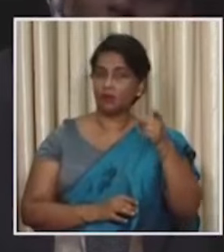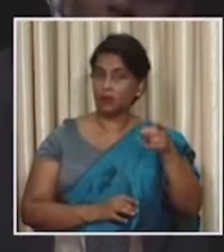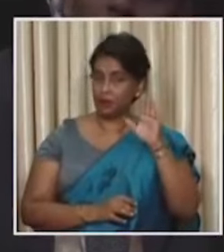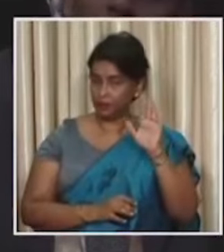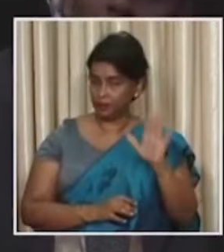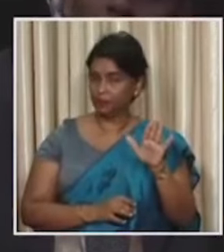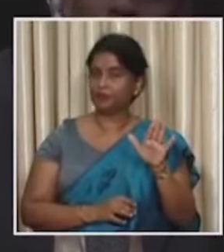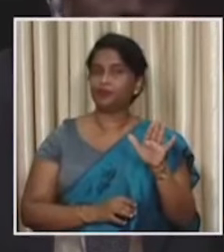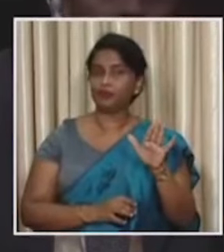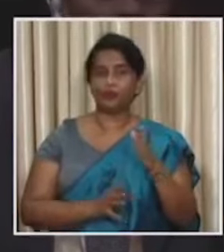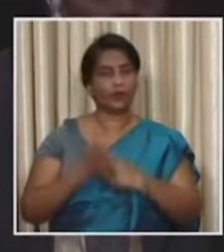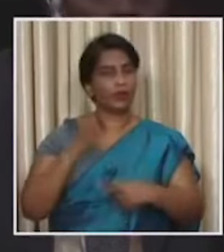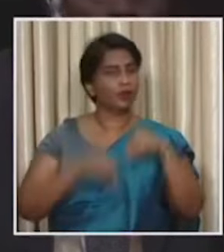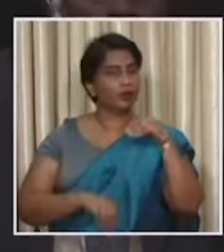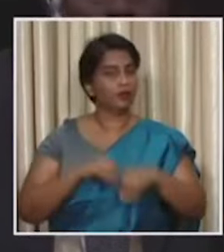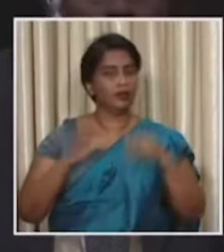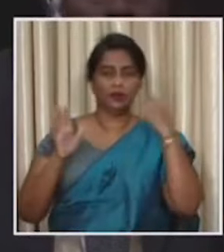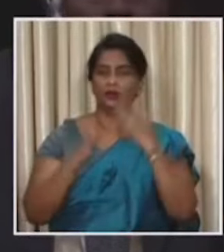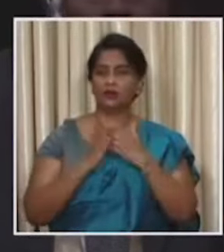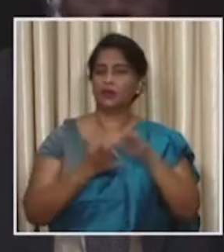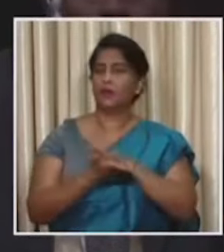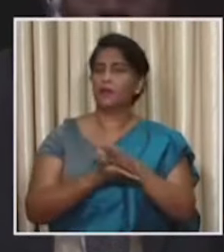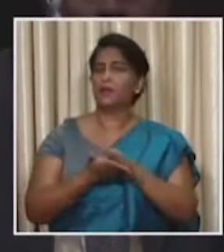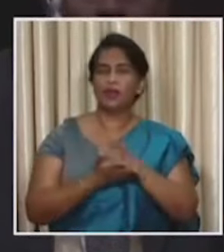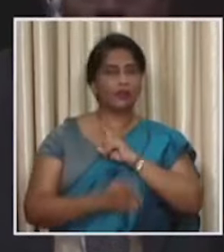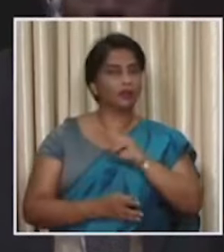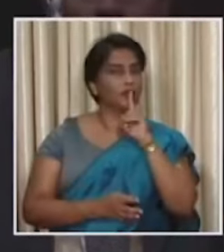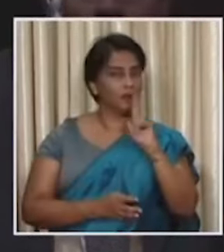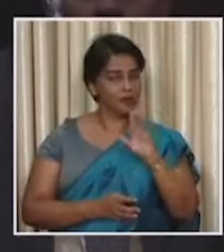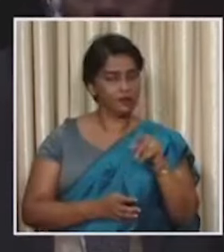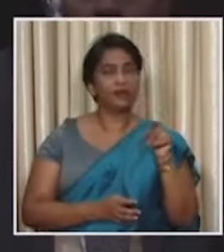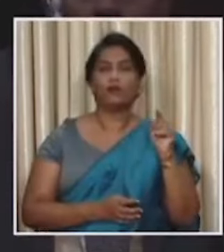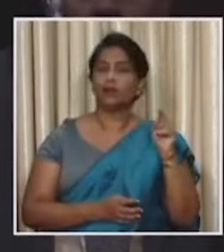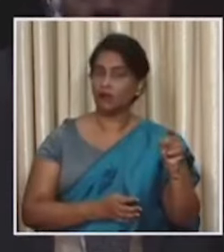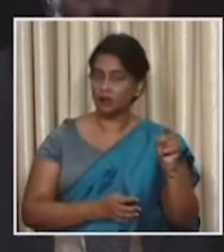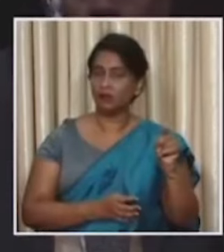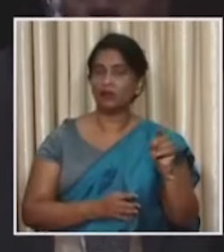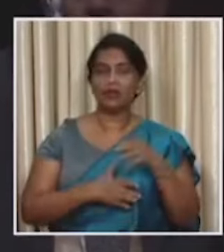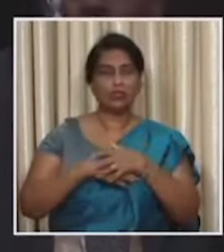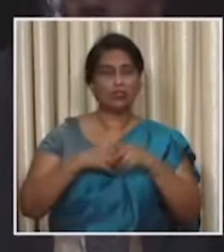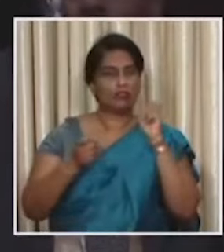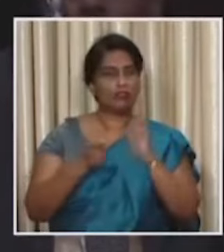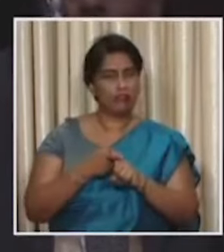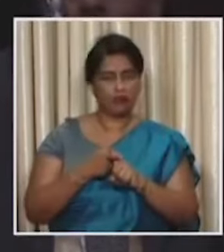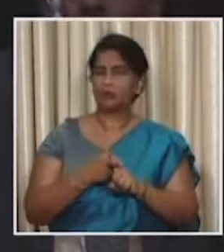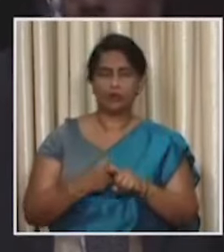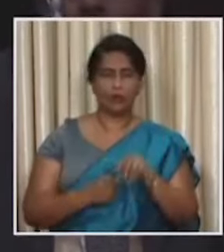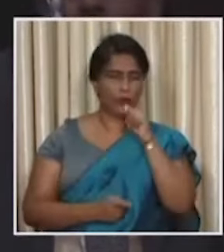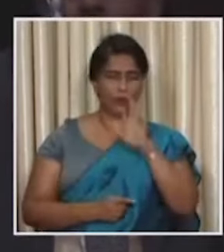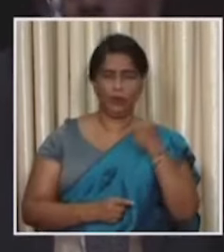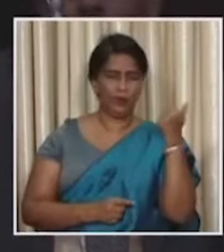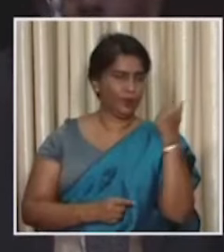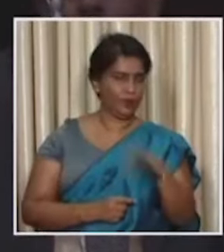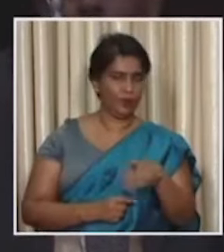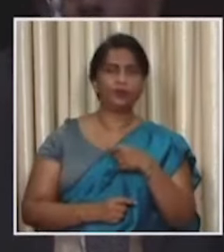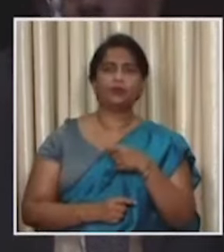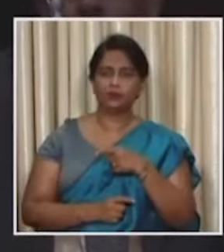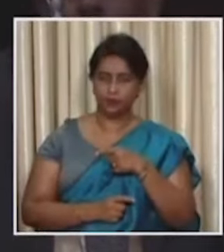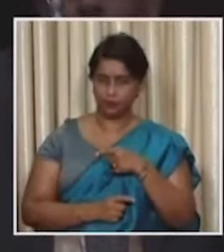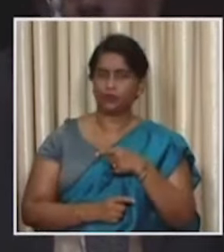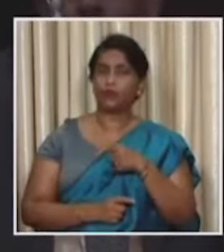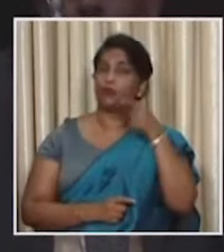quite clear that they are against racism. And the terms that they use with regards to racism is